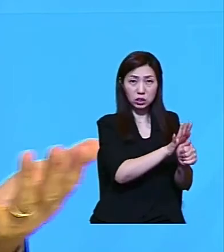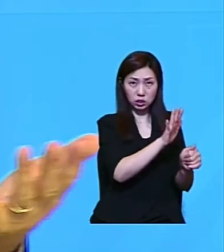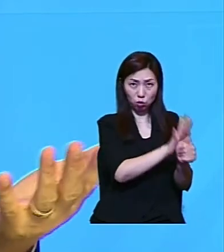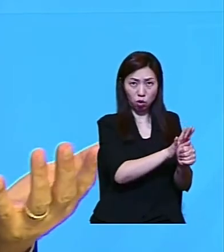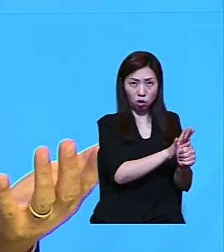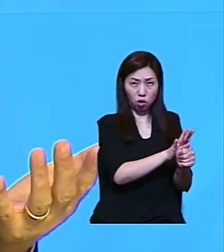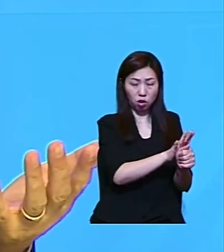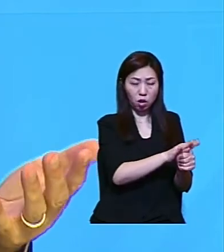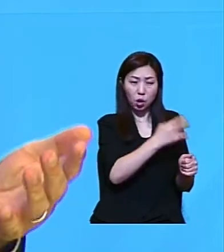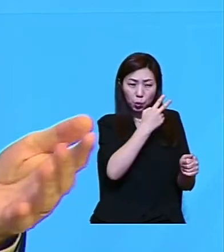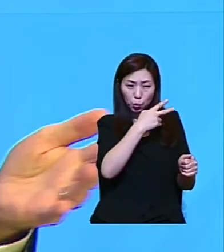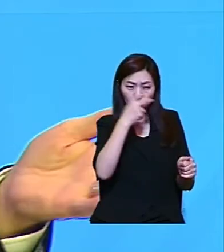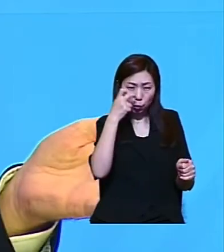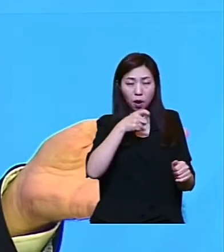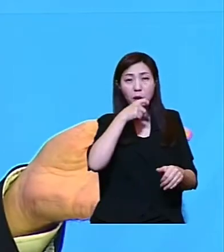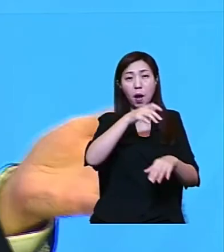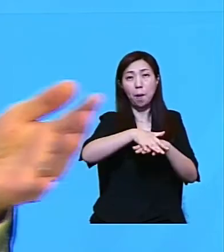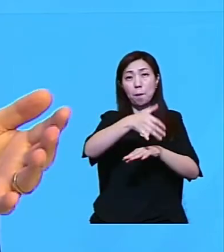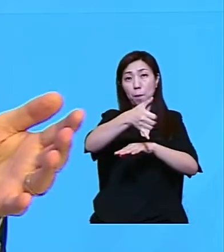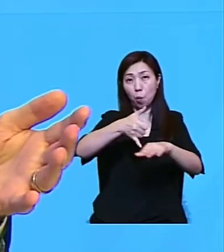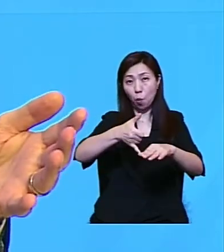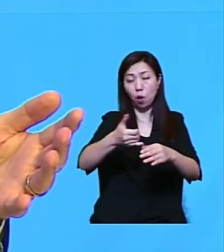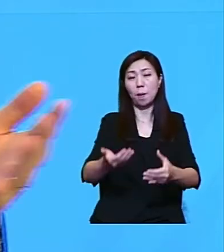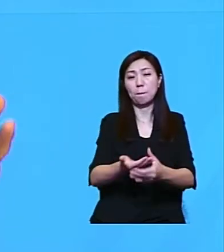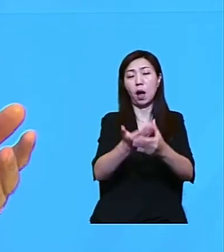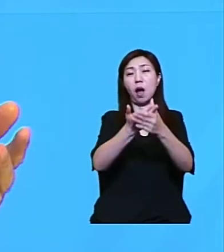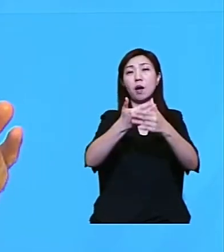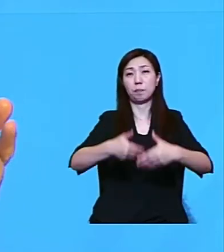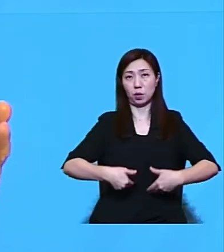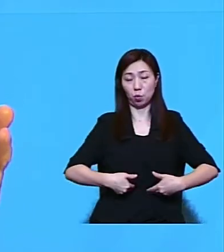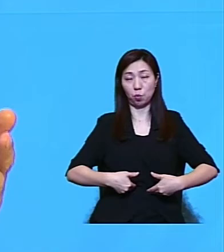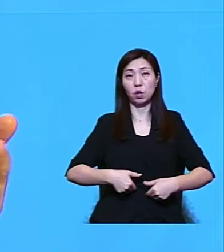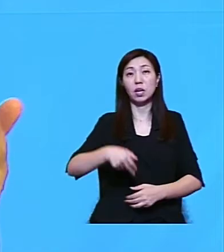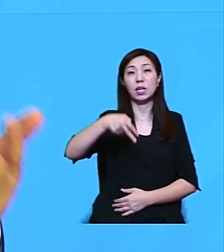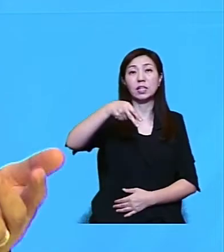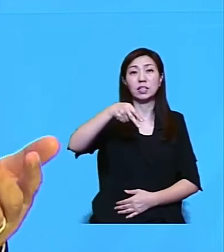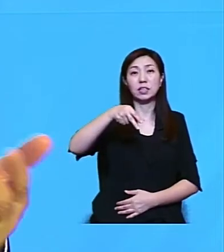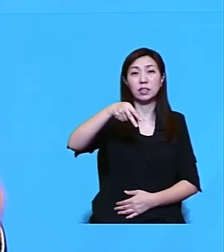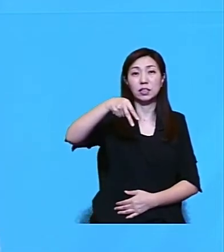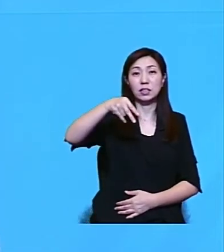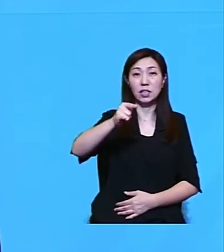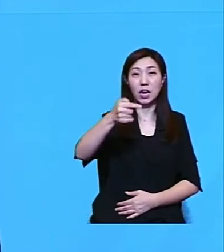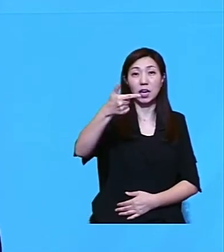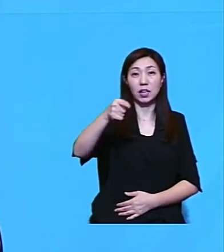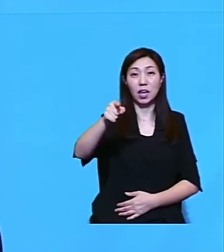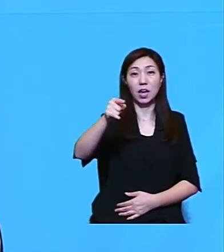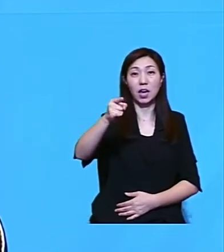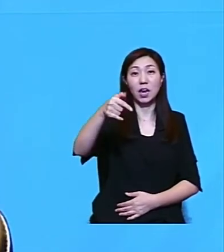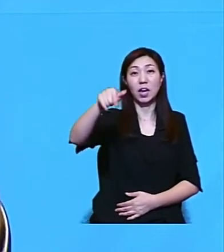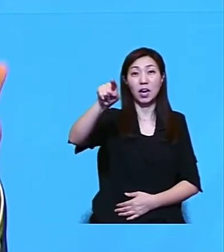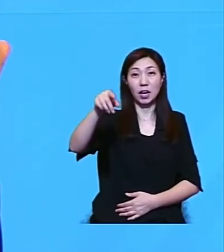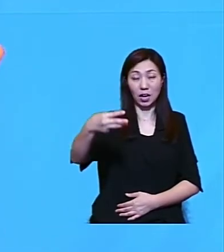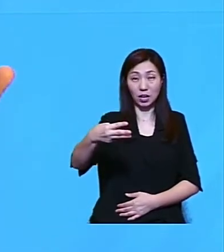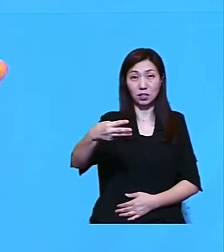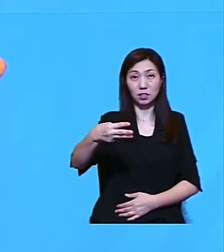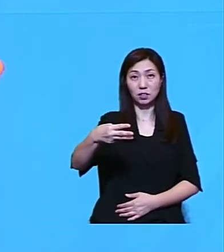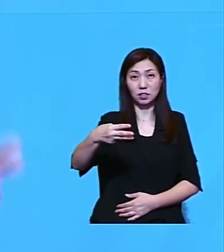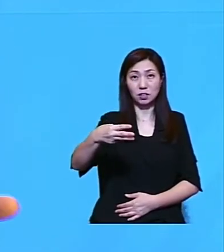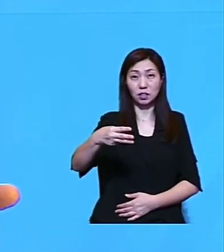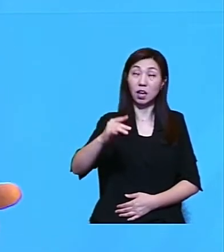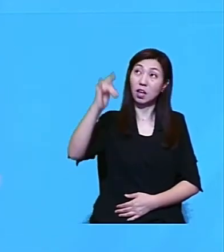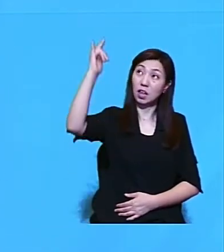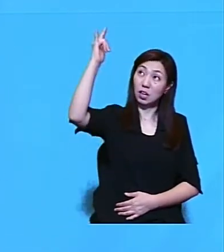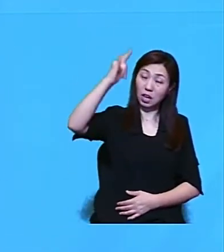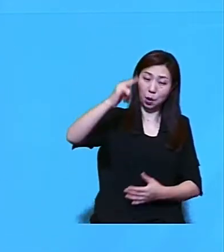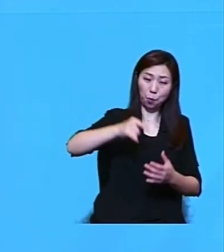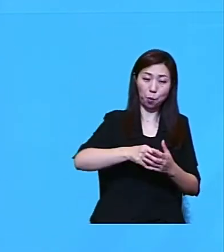in Senegal, we're working to replace diesel pumps by solar irrigation. So yes, that reduces